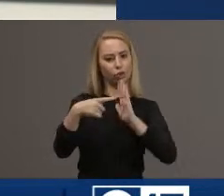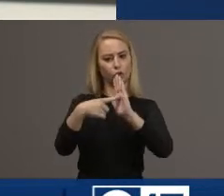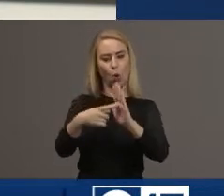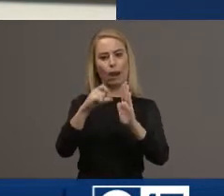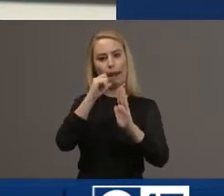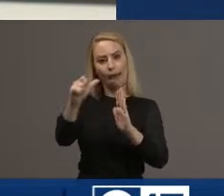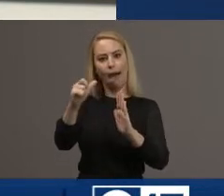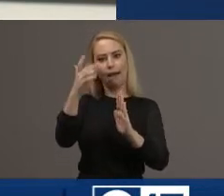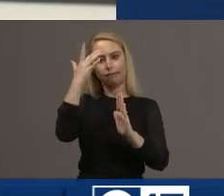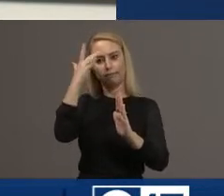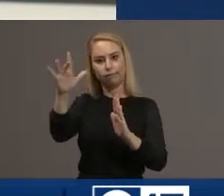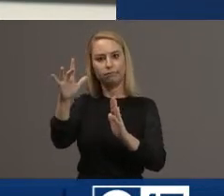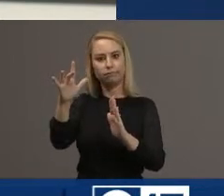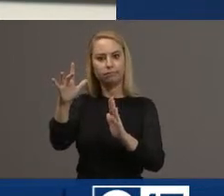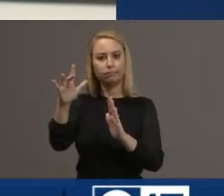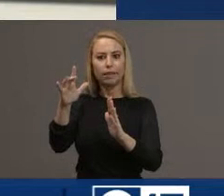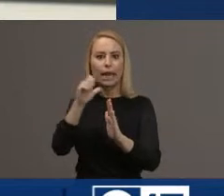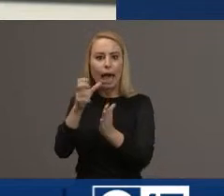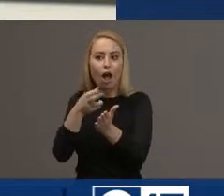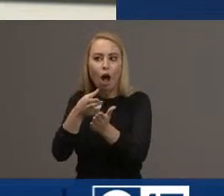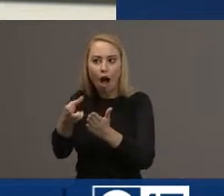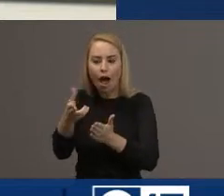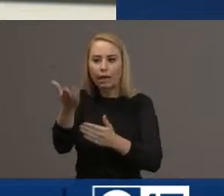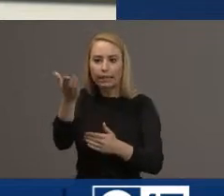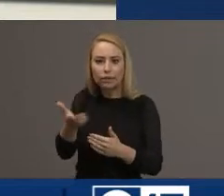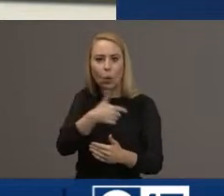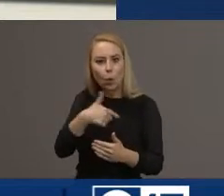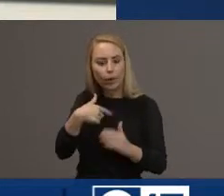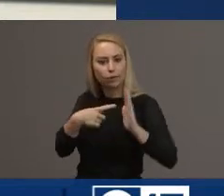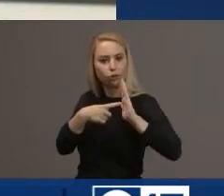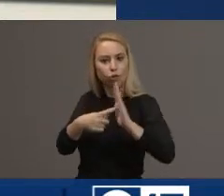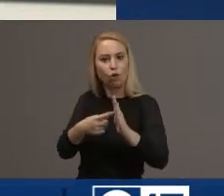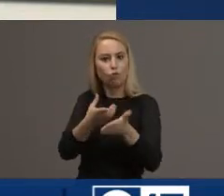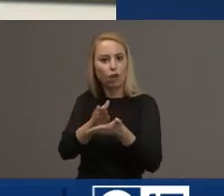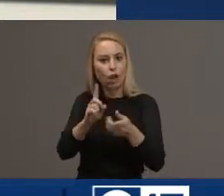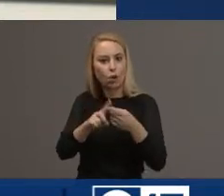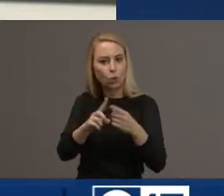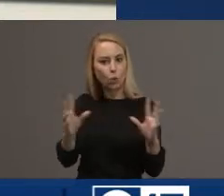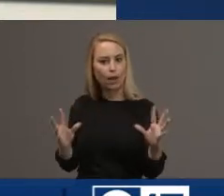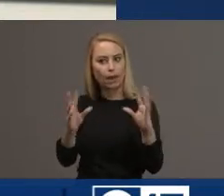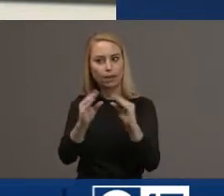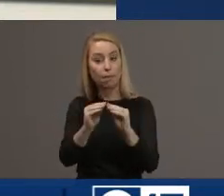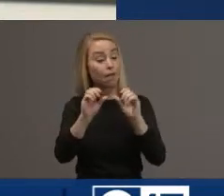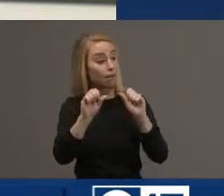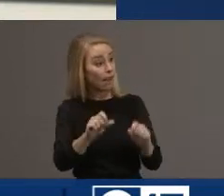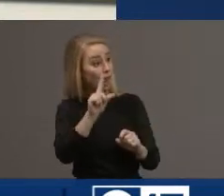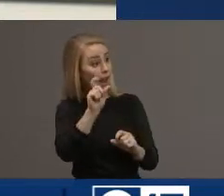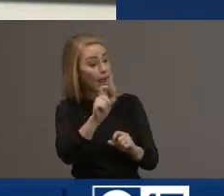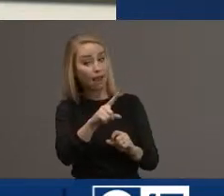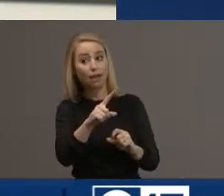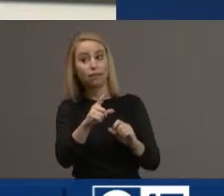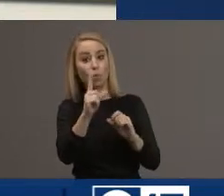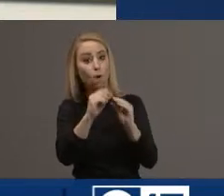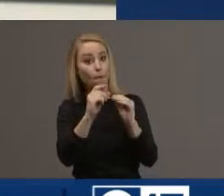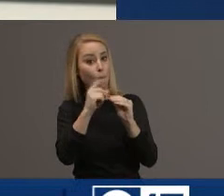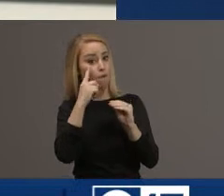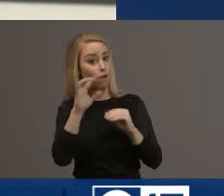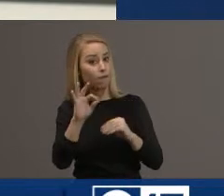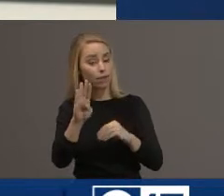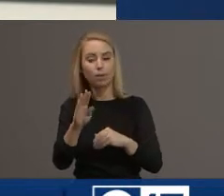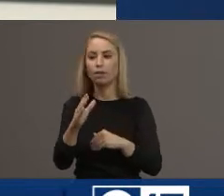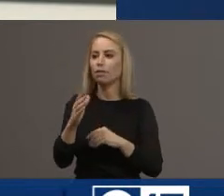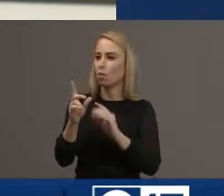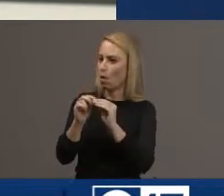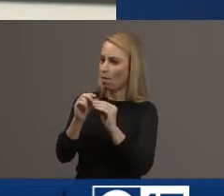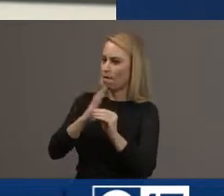been consistent on people's rights to assemble. Okay, we'll continue to be. May I ask one question for our Facebook viewers? Thank you.